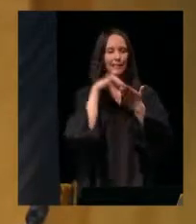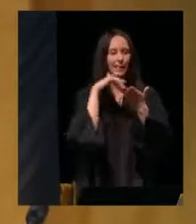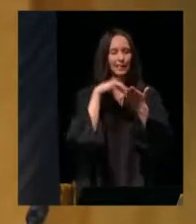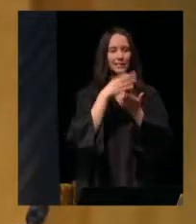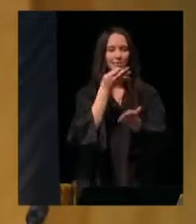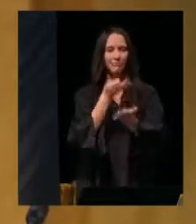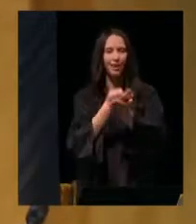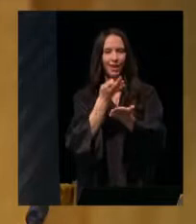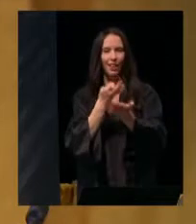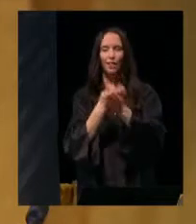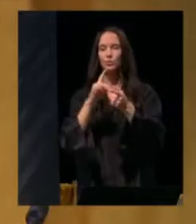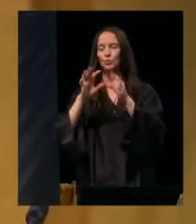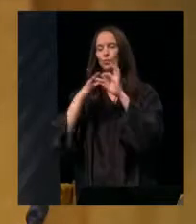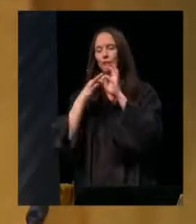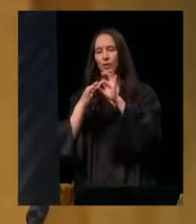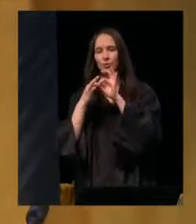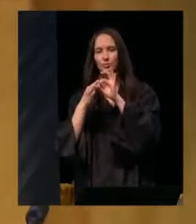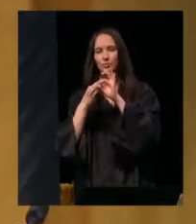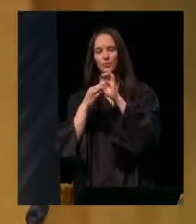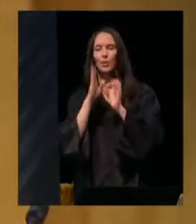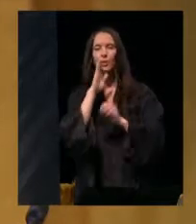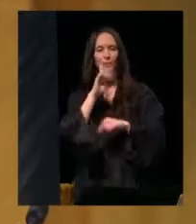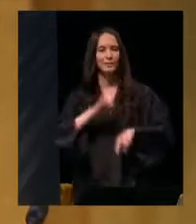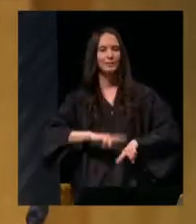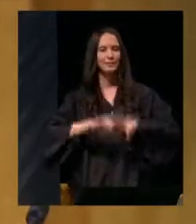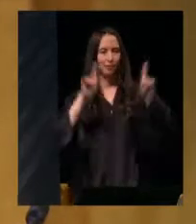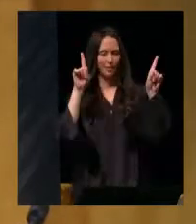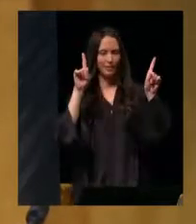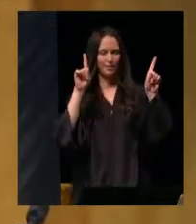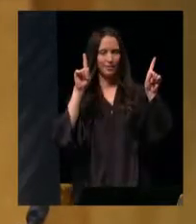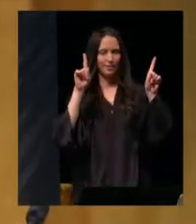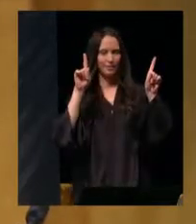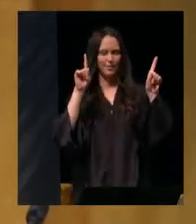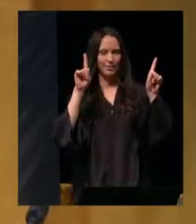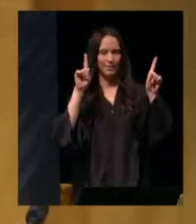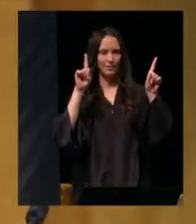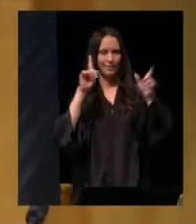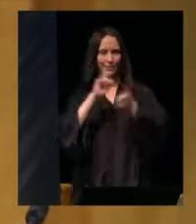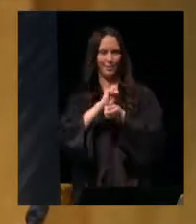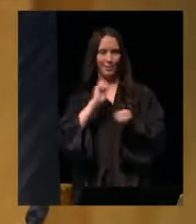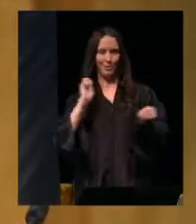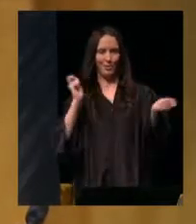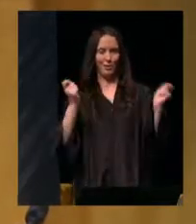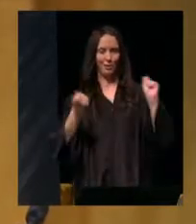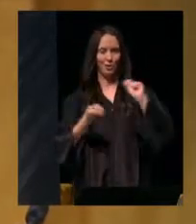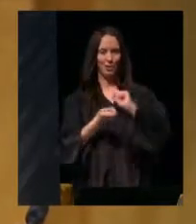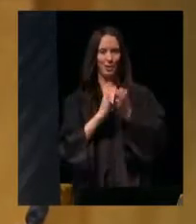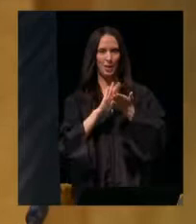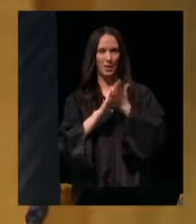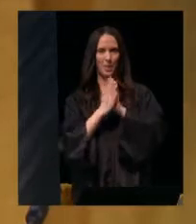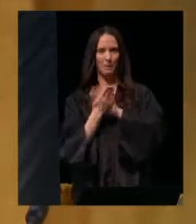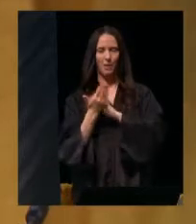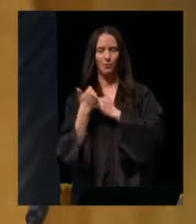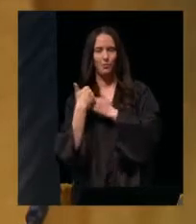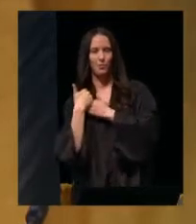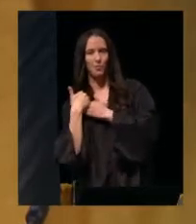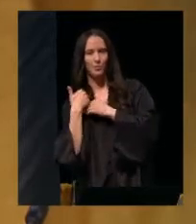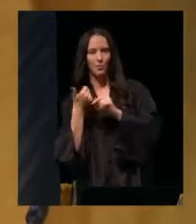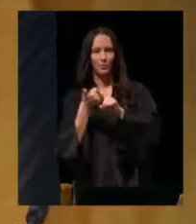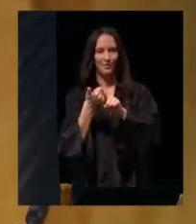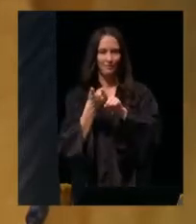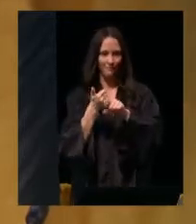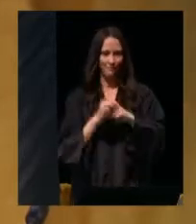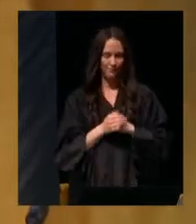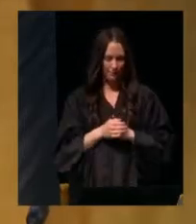resources, relationships will be different as you transition into being responsible to manage your scale of